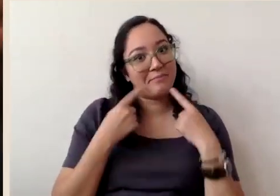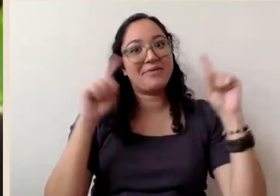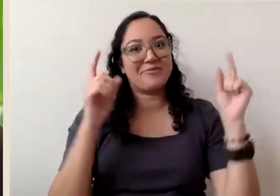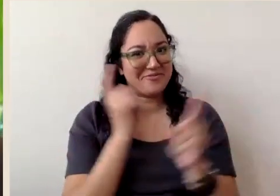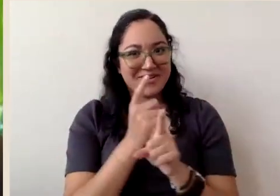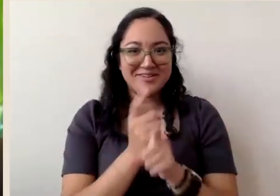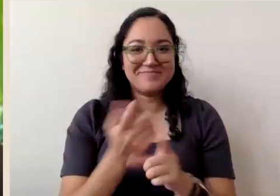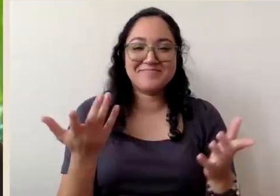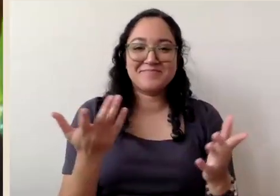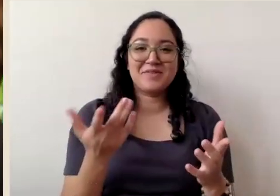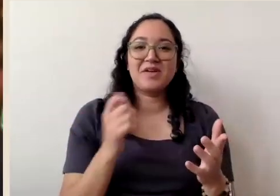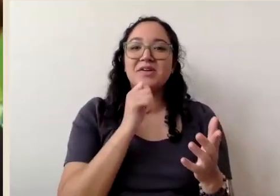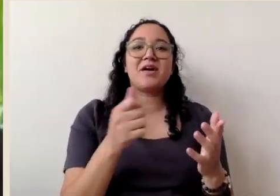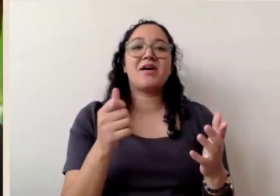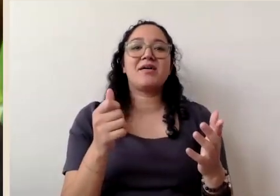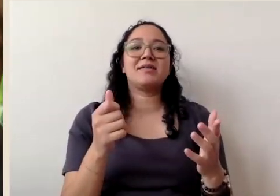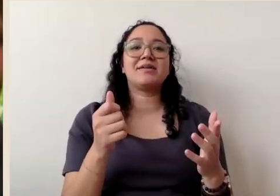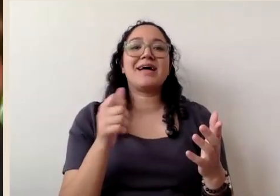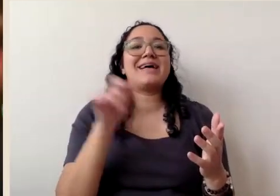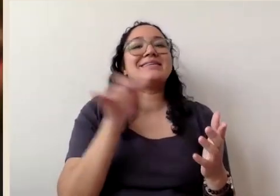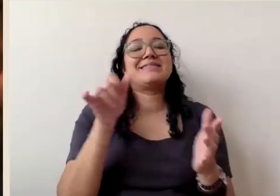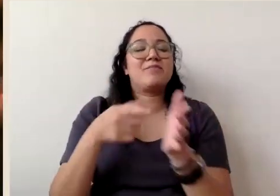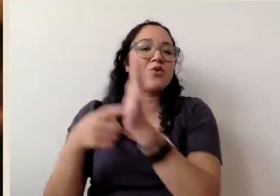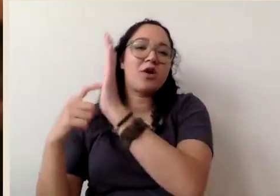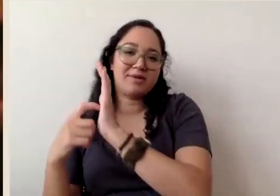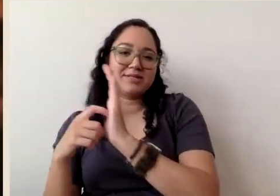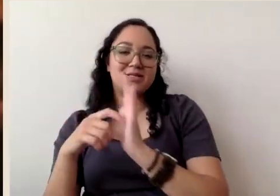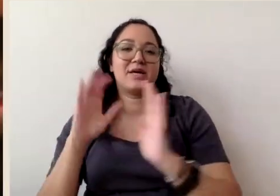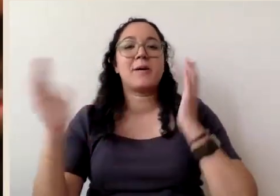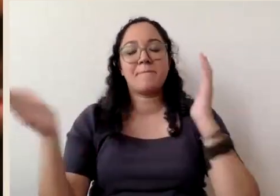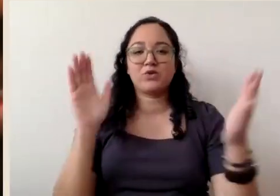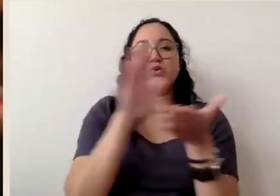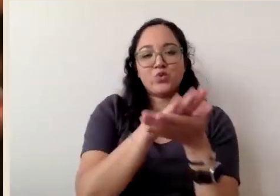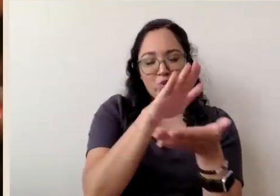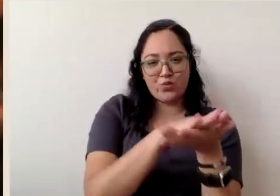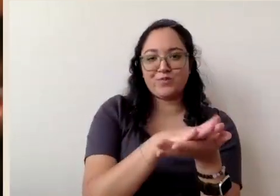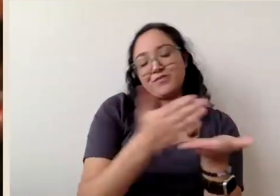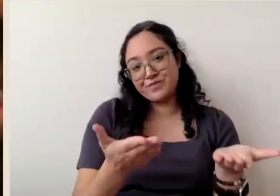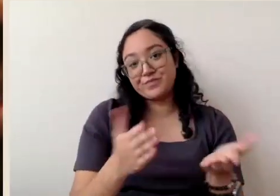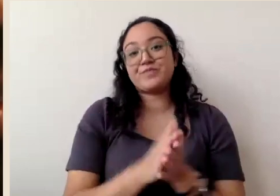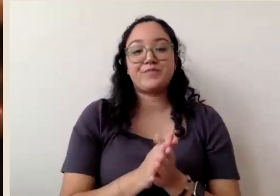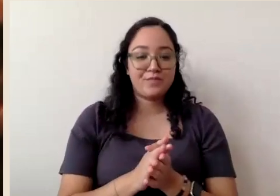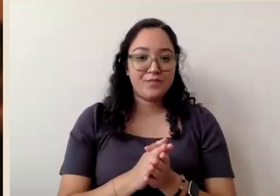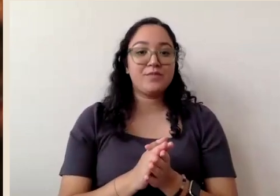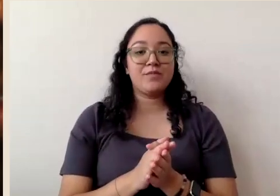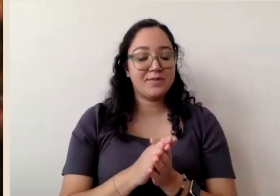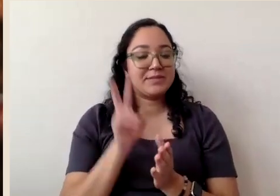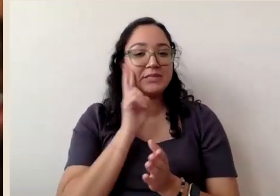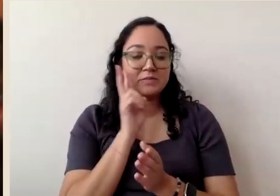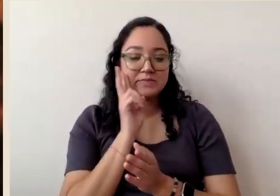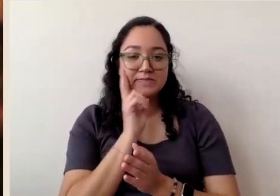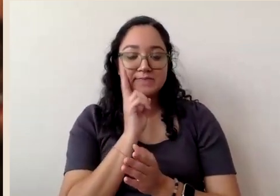under the same types of requirements as a school might be under. Let me see.